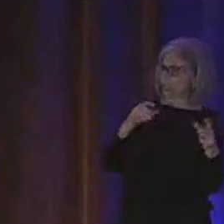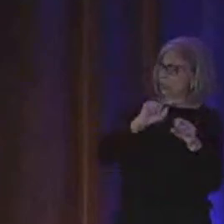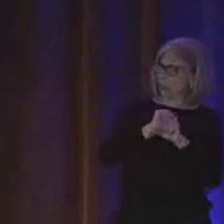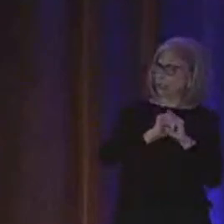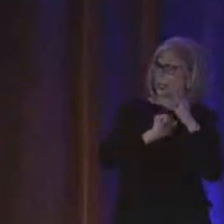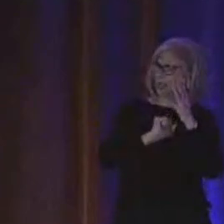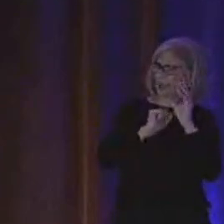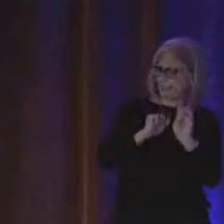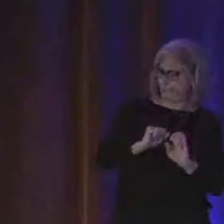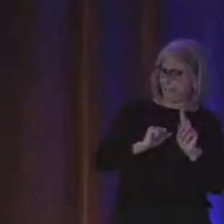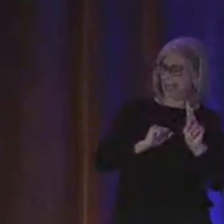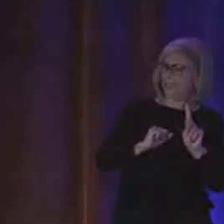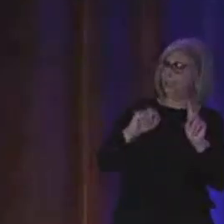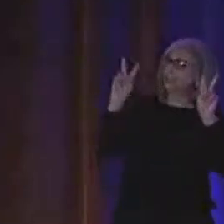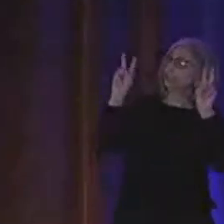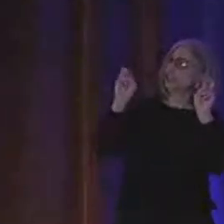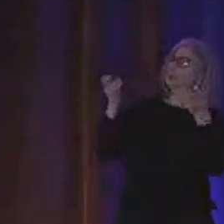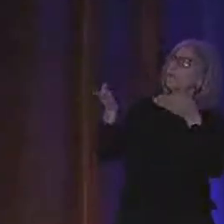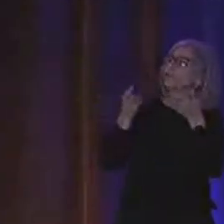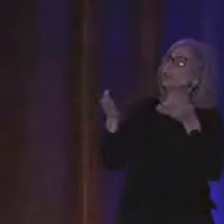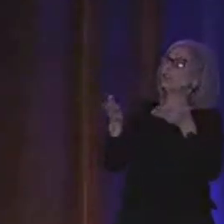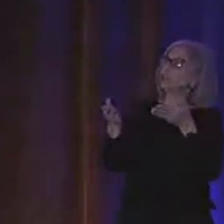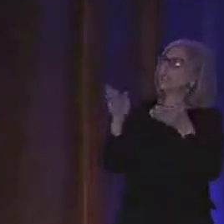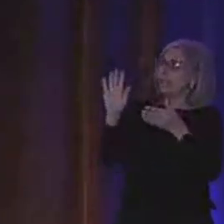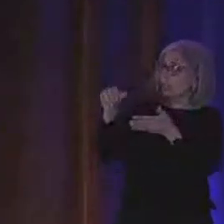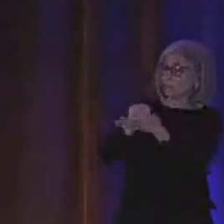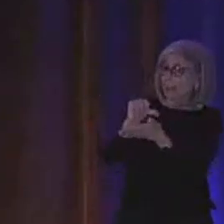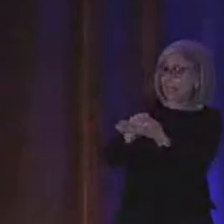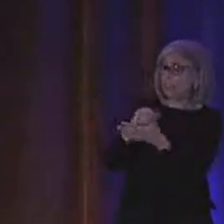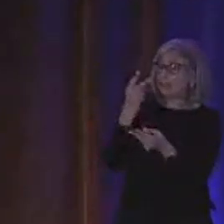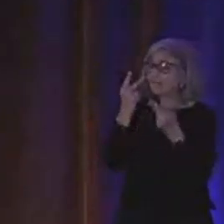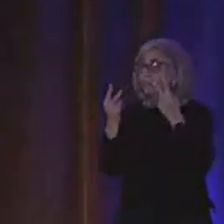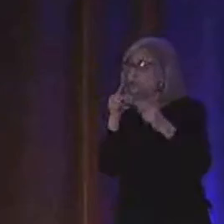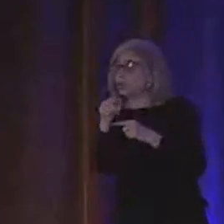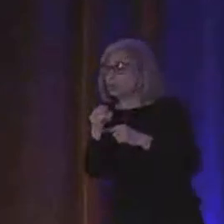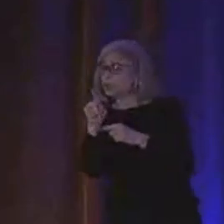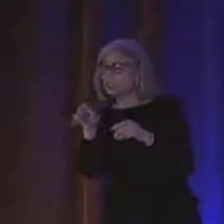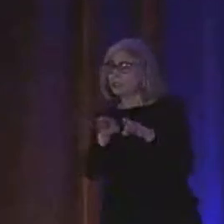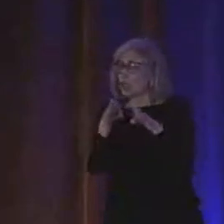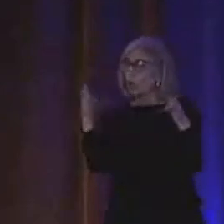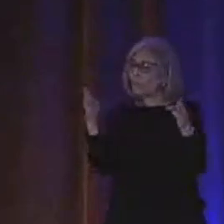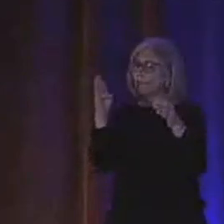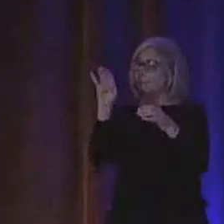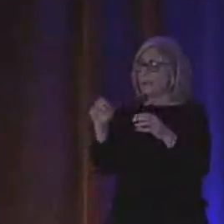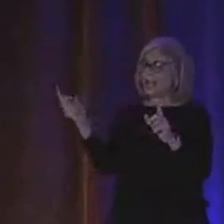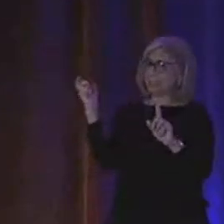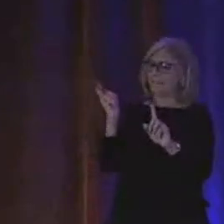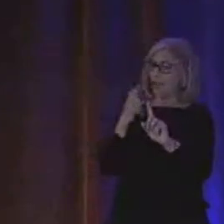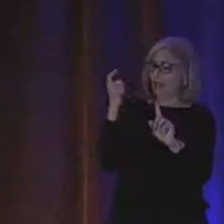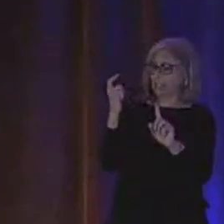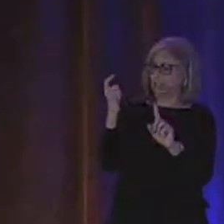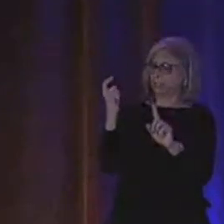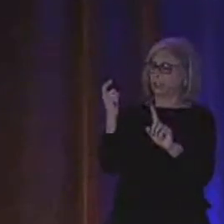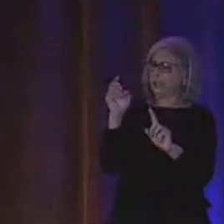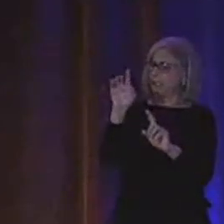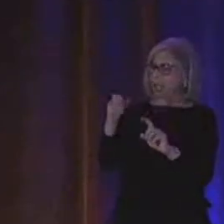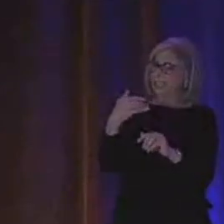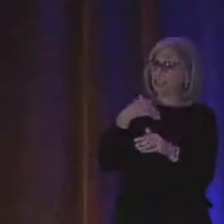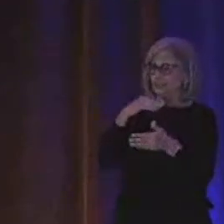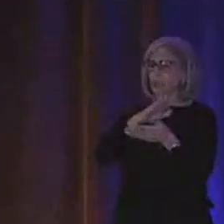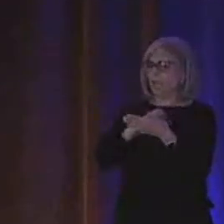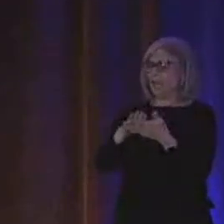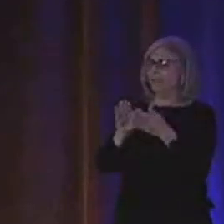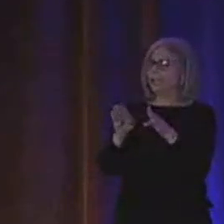When you have a terms of service widget on your page in your view, it has to be open by default. So it's nice to have a default